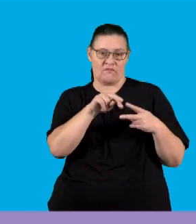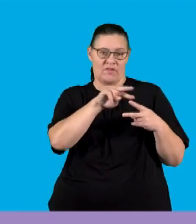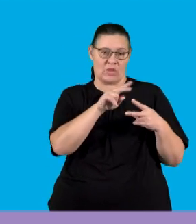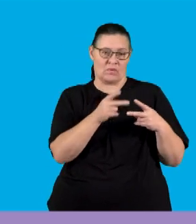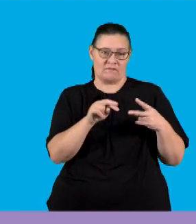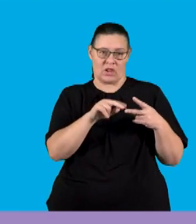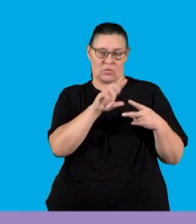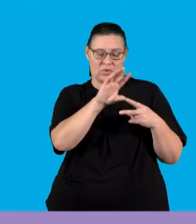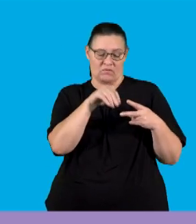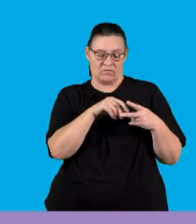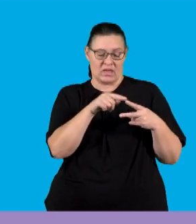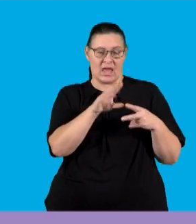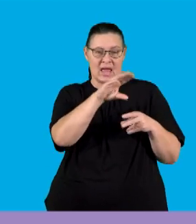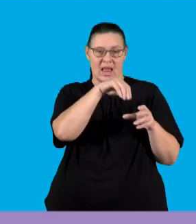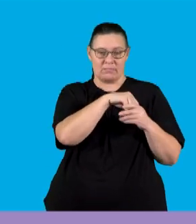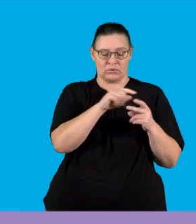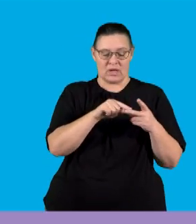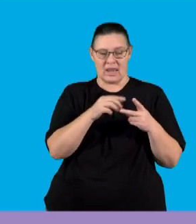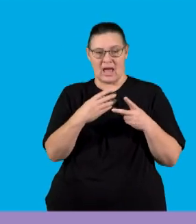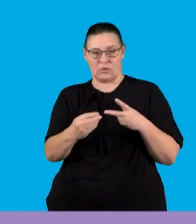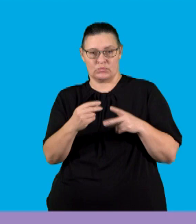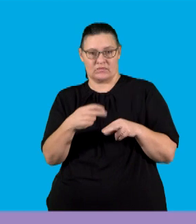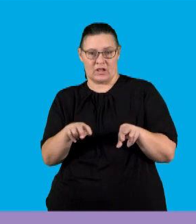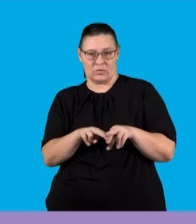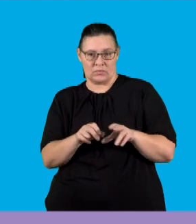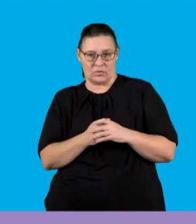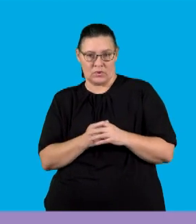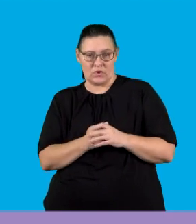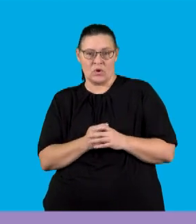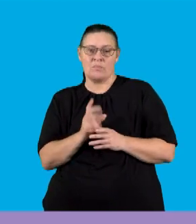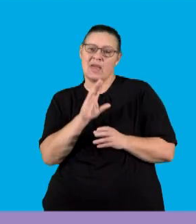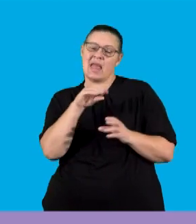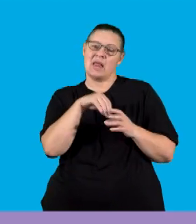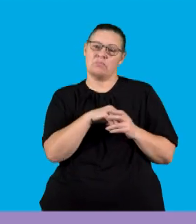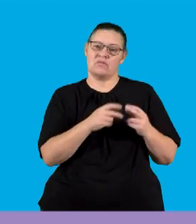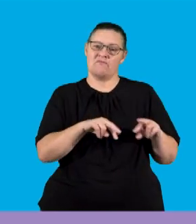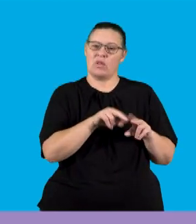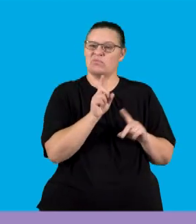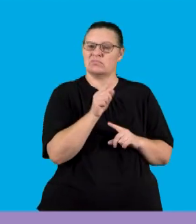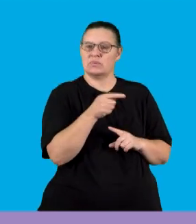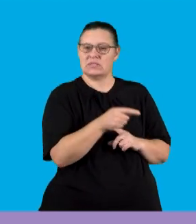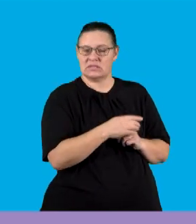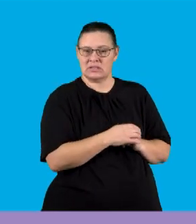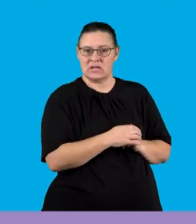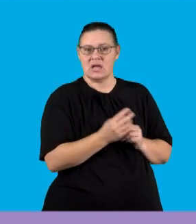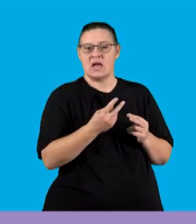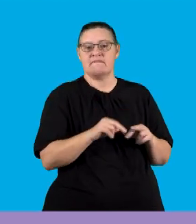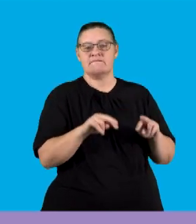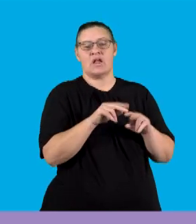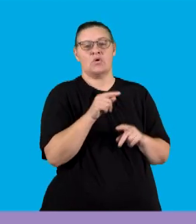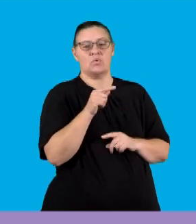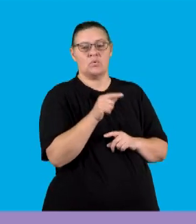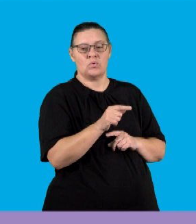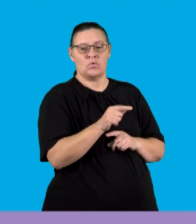values involved: input values and output values. So what are these input values? Well, values